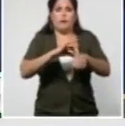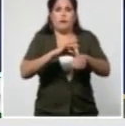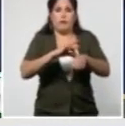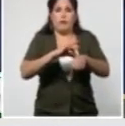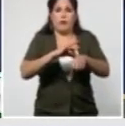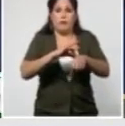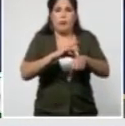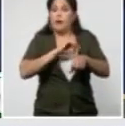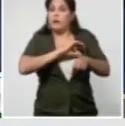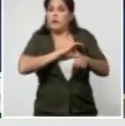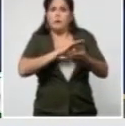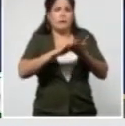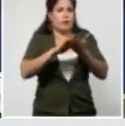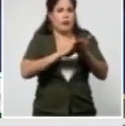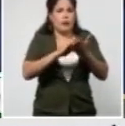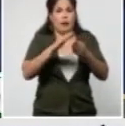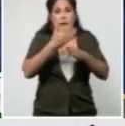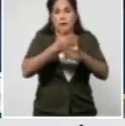people,